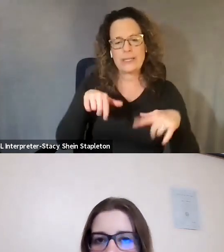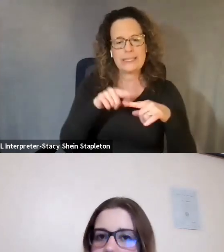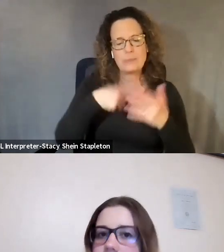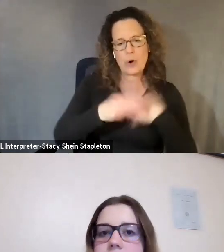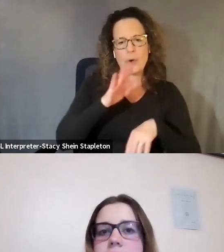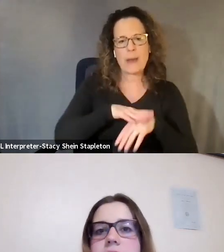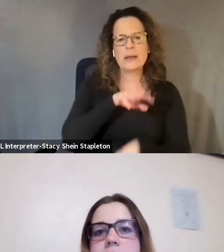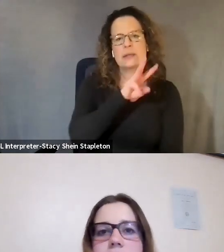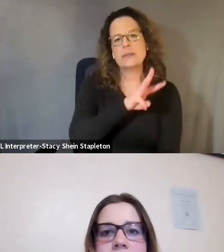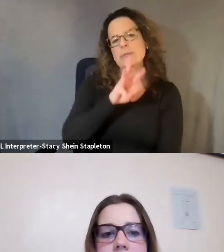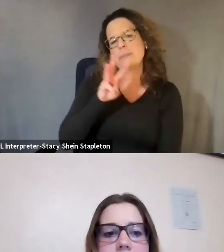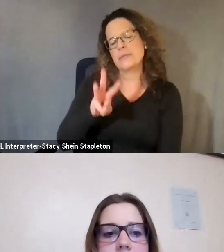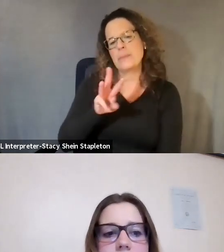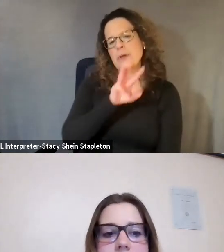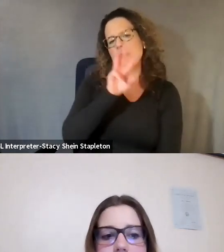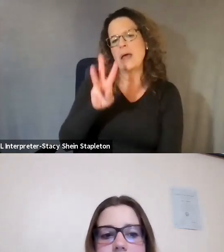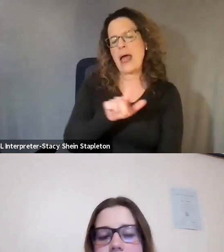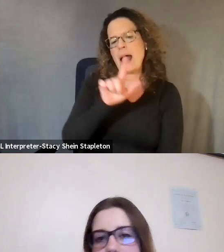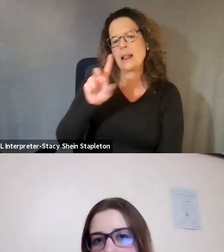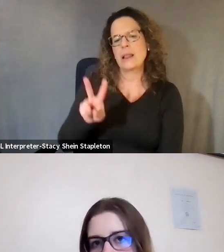be found at